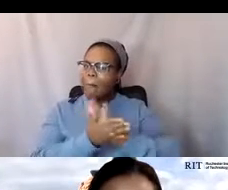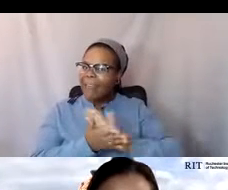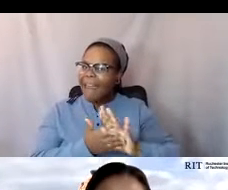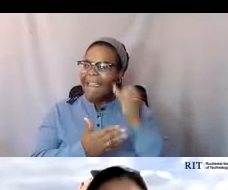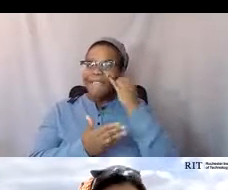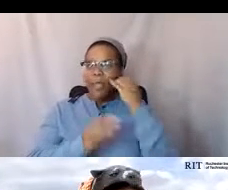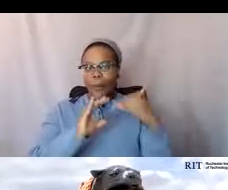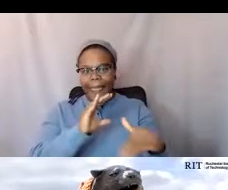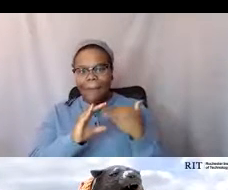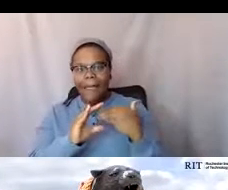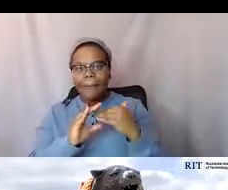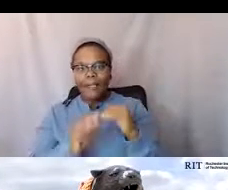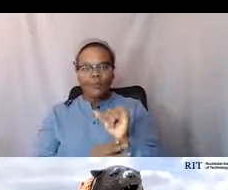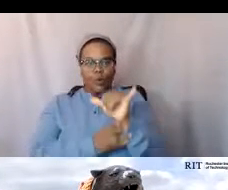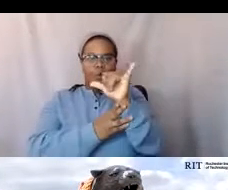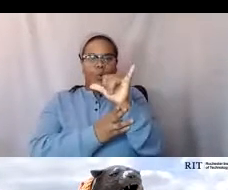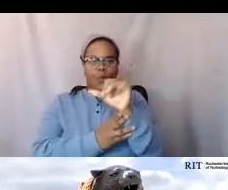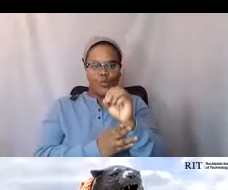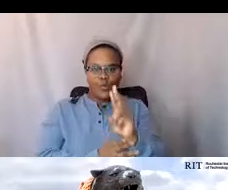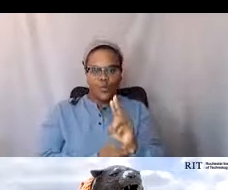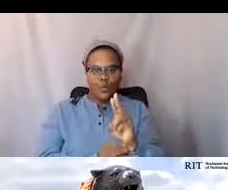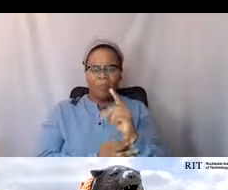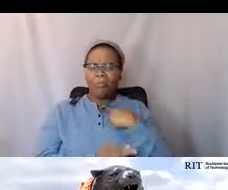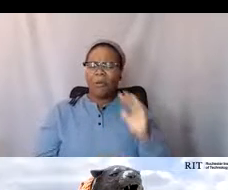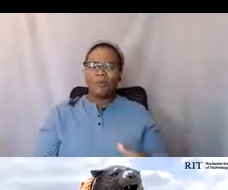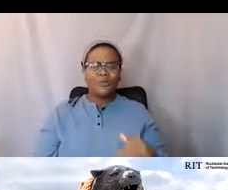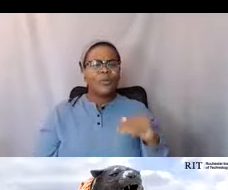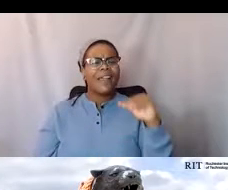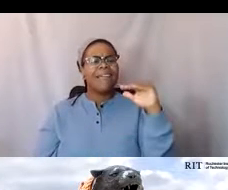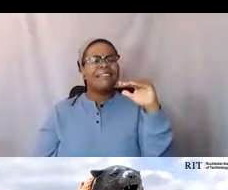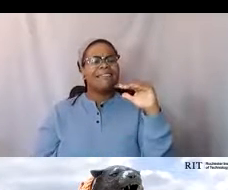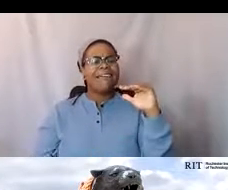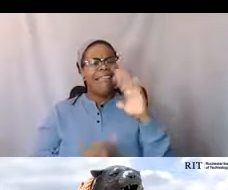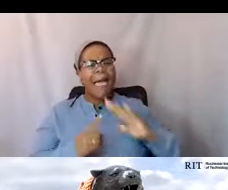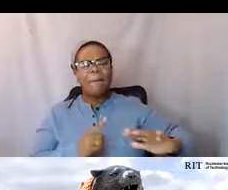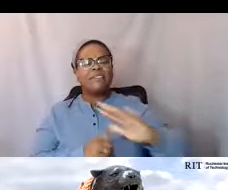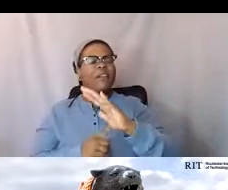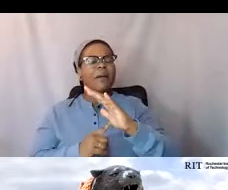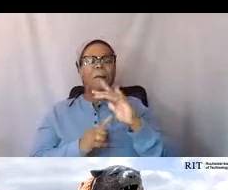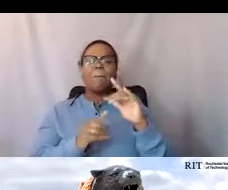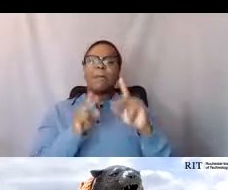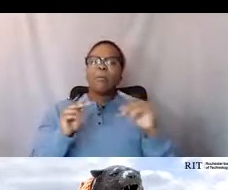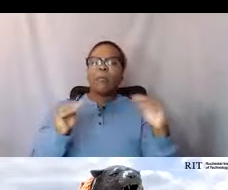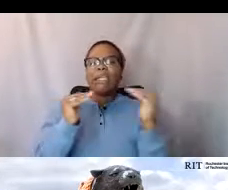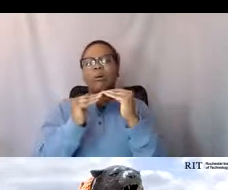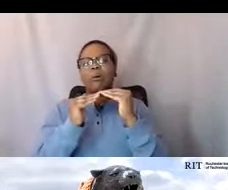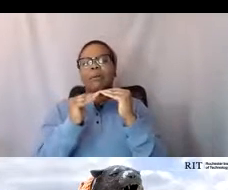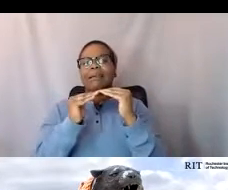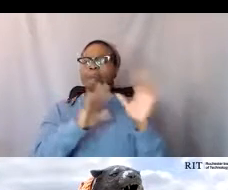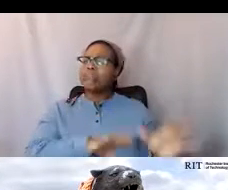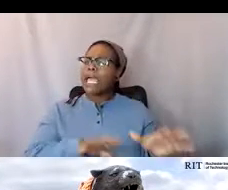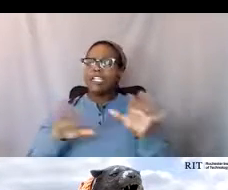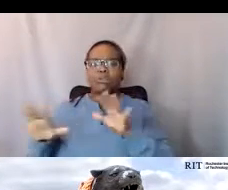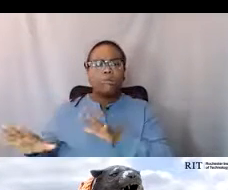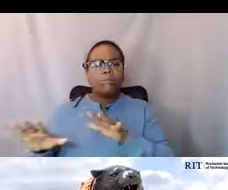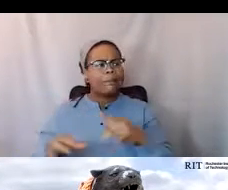email. And I was raised more in an atmosphere where people are sort of equal and casual, and call professors